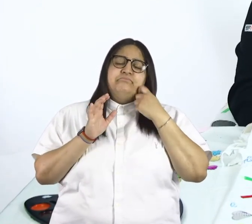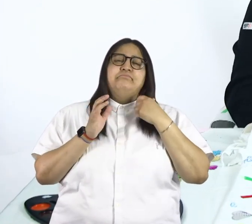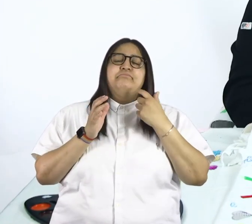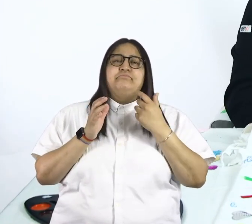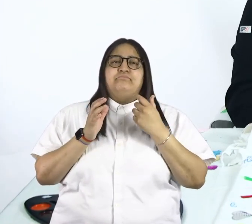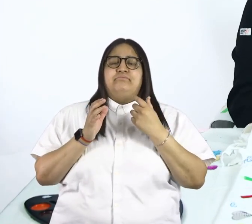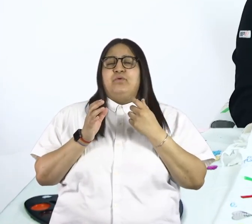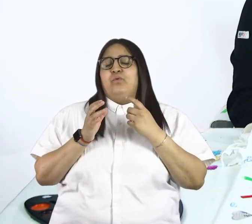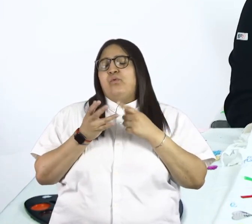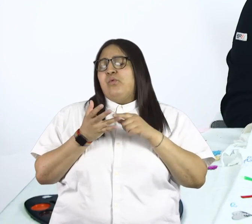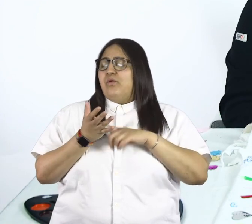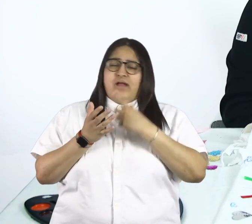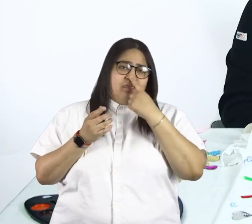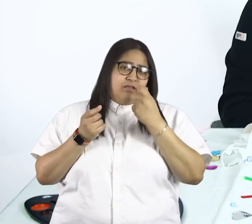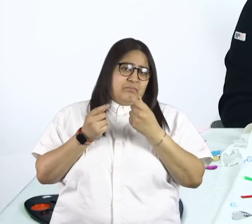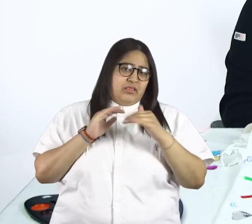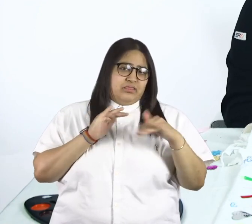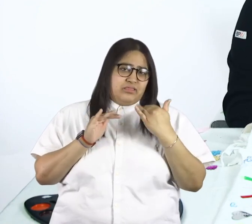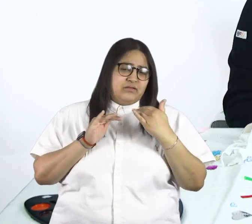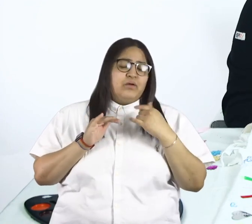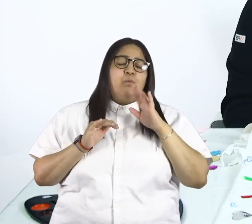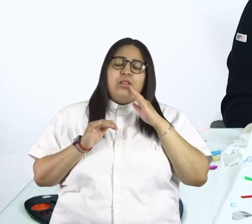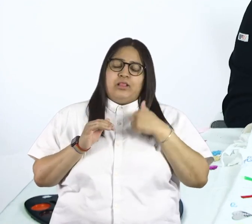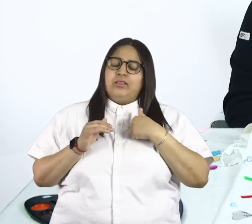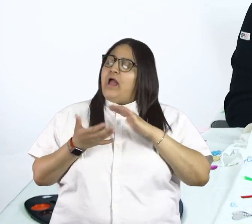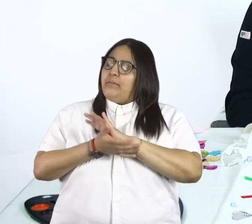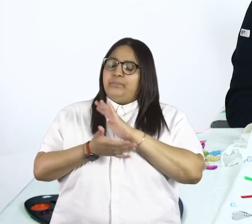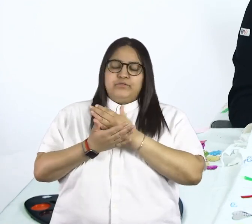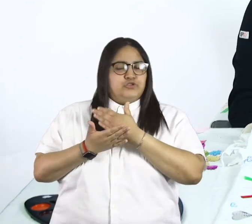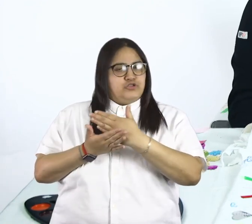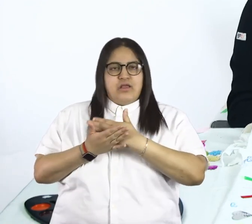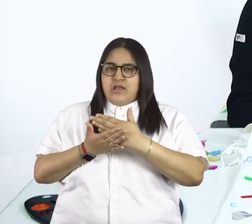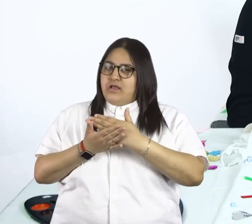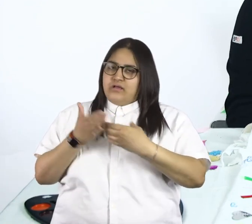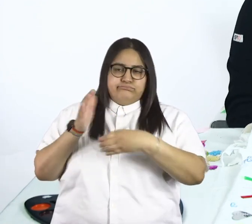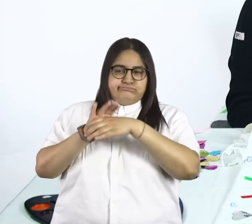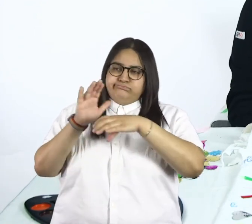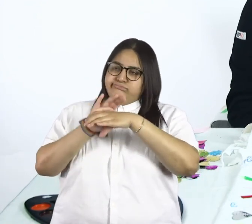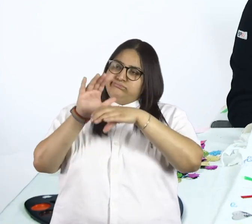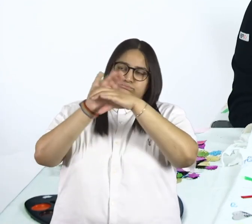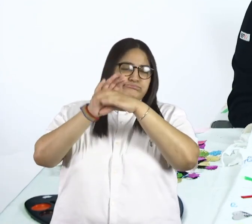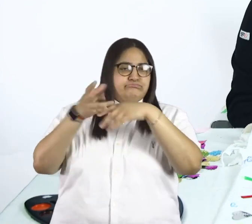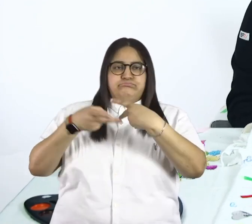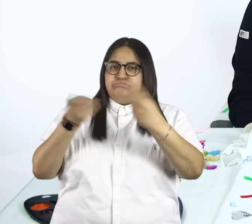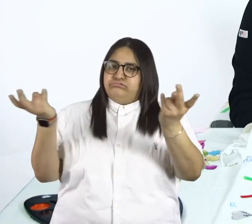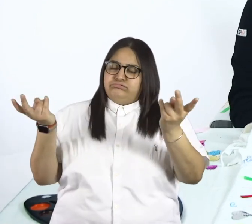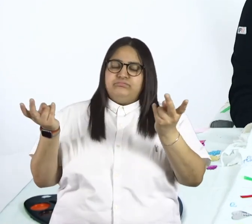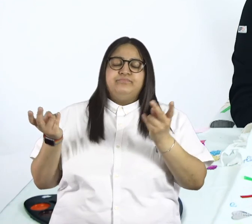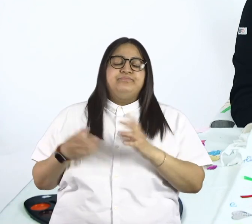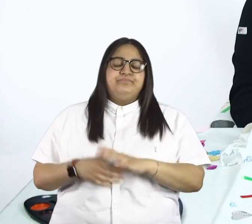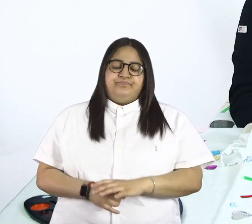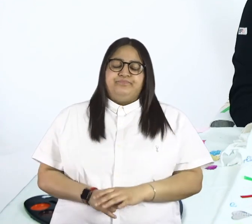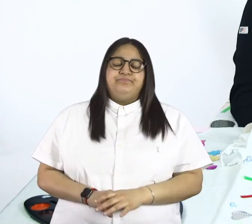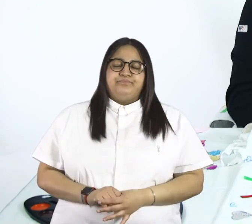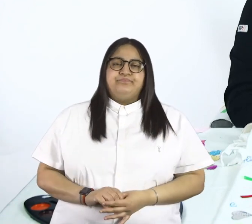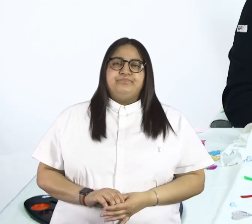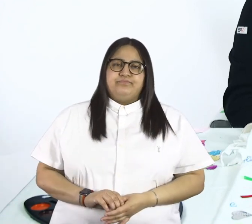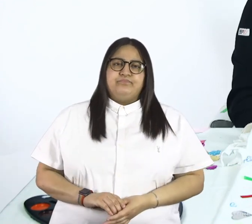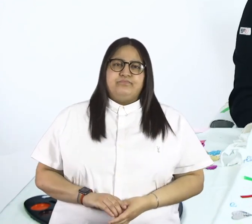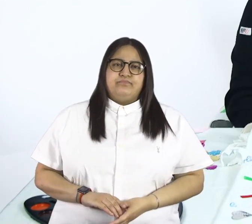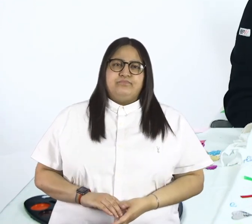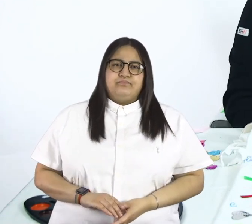and we'll gladly share and broadcast your work on our platforms. If you're not on social media, feel free to email in your work